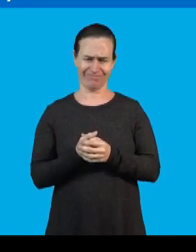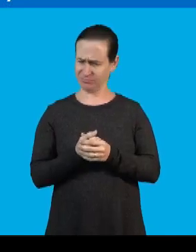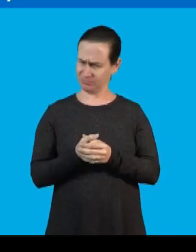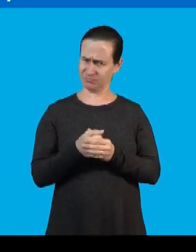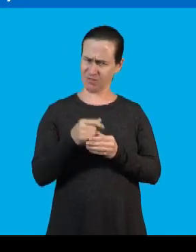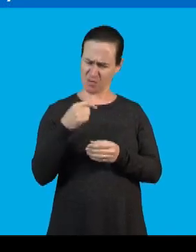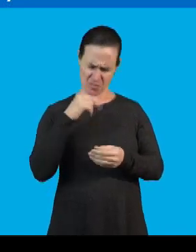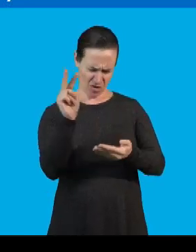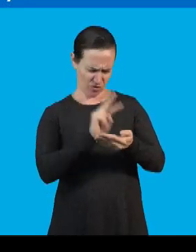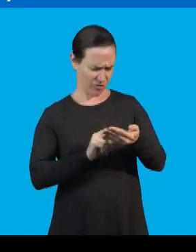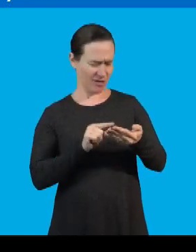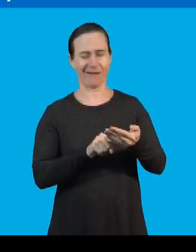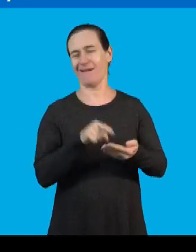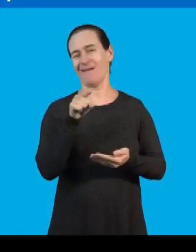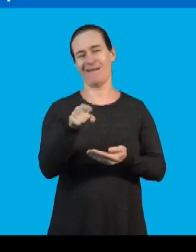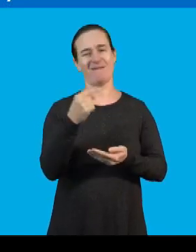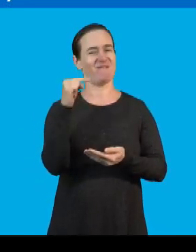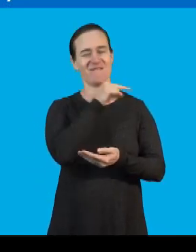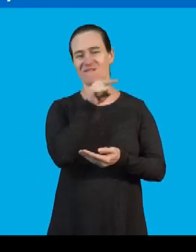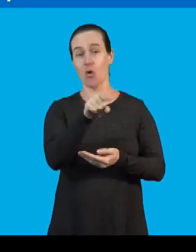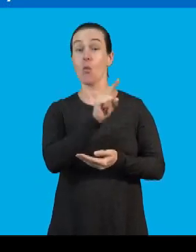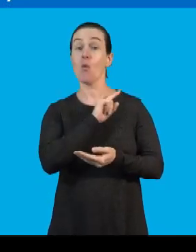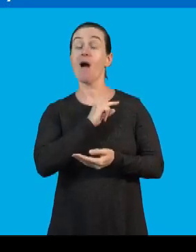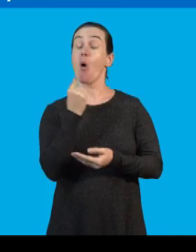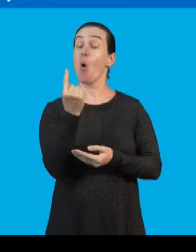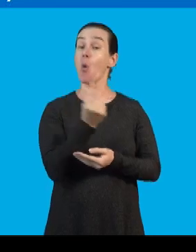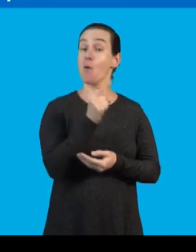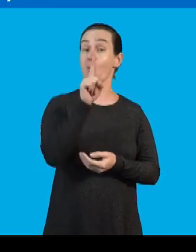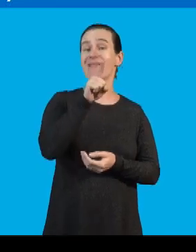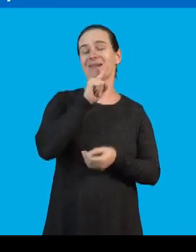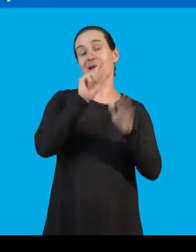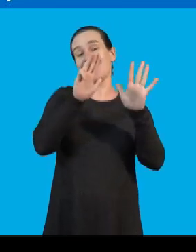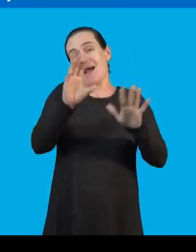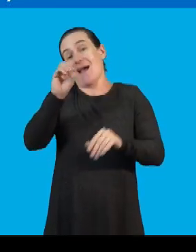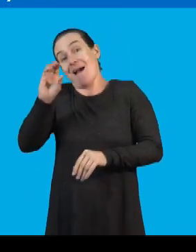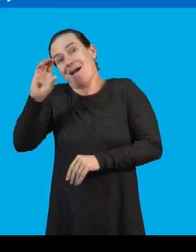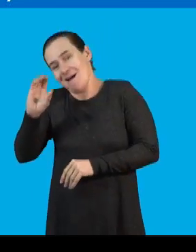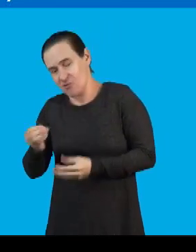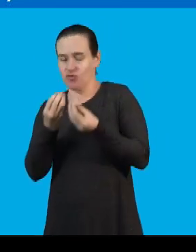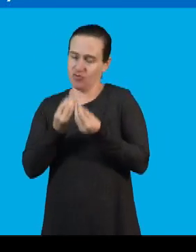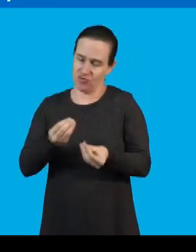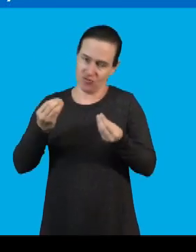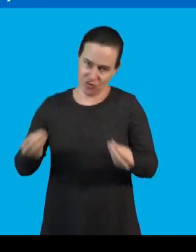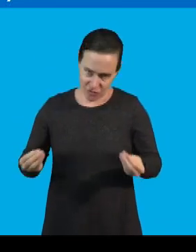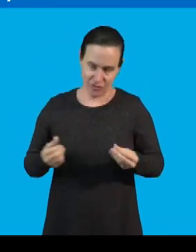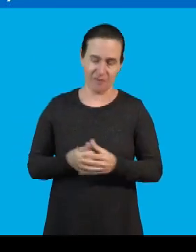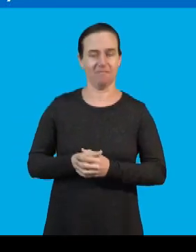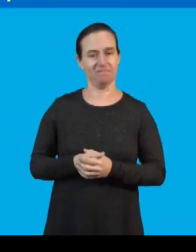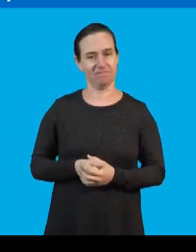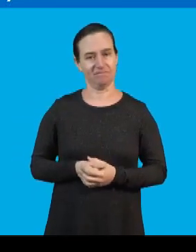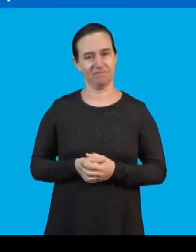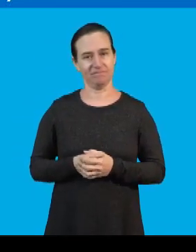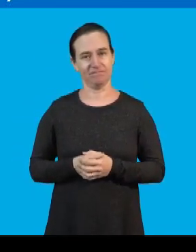in this case, when you're looking at your response, we see that that statement given is not true